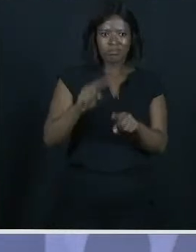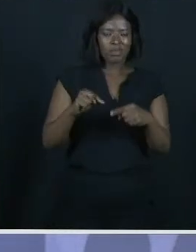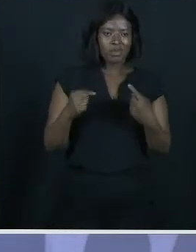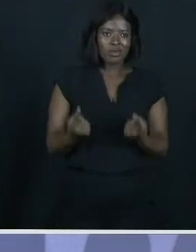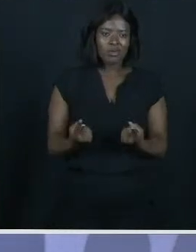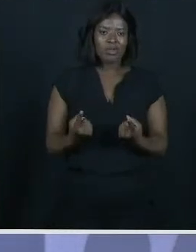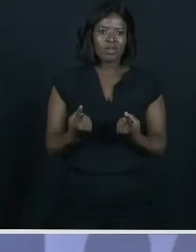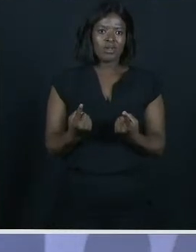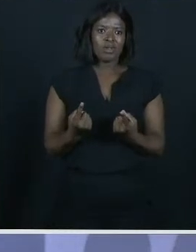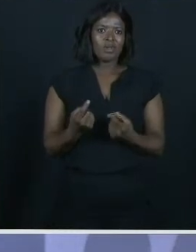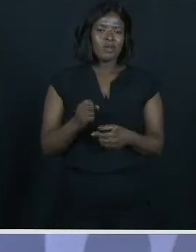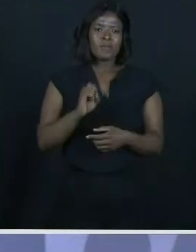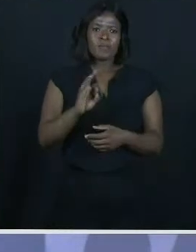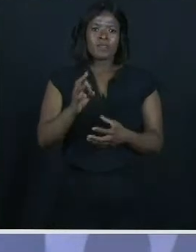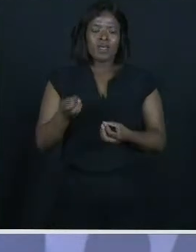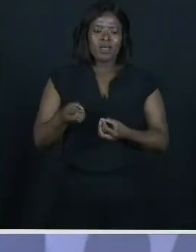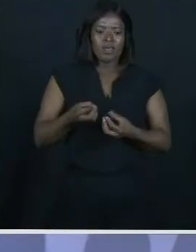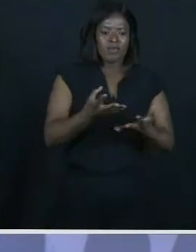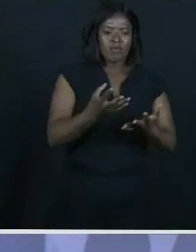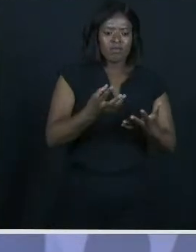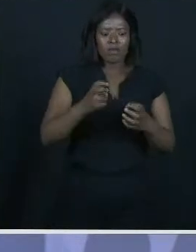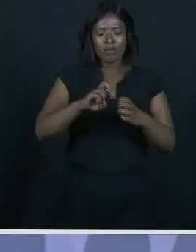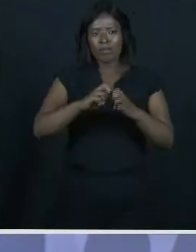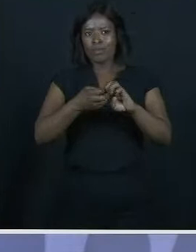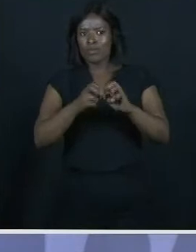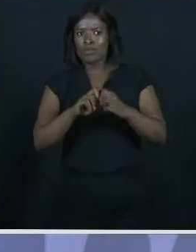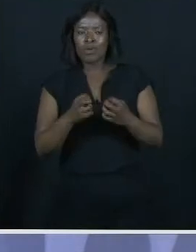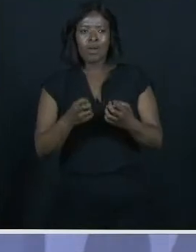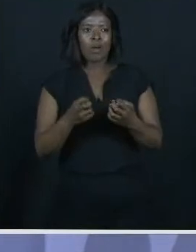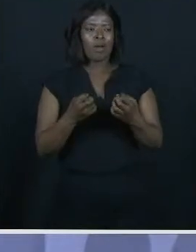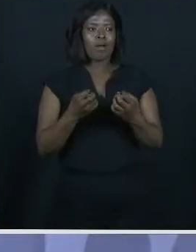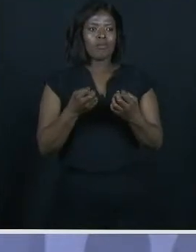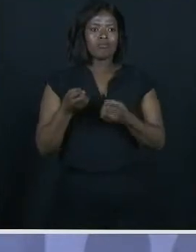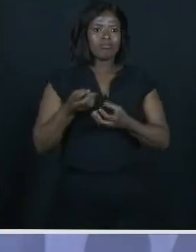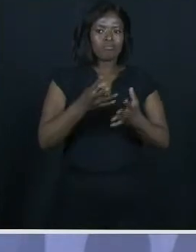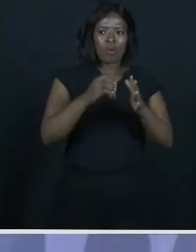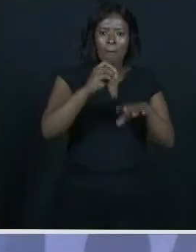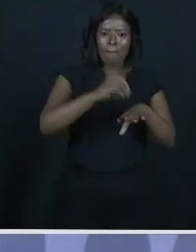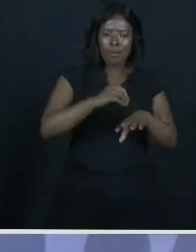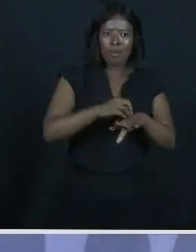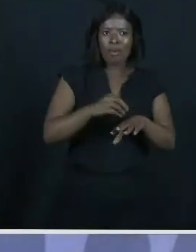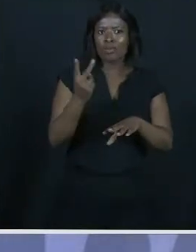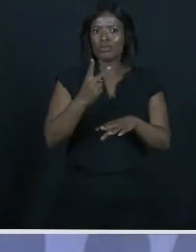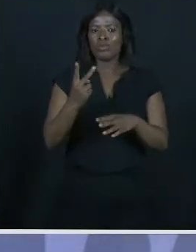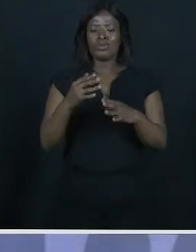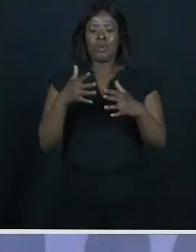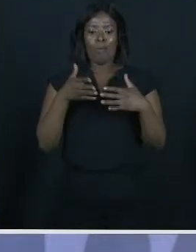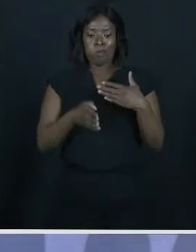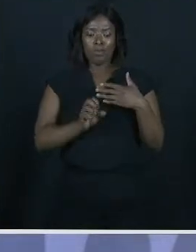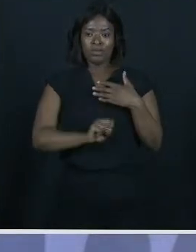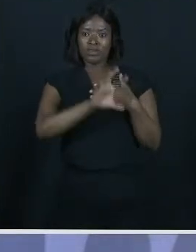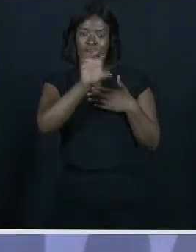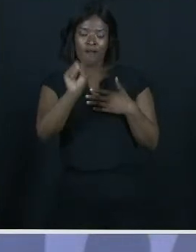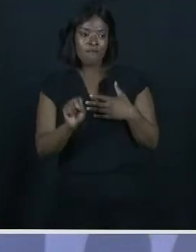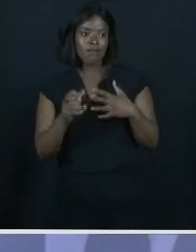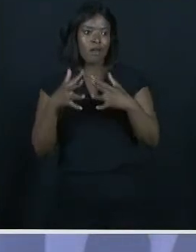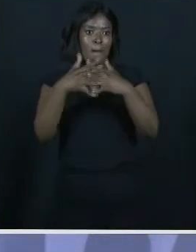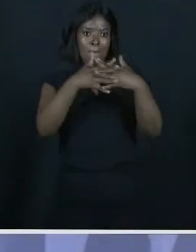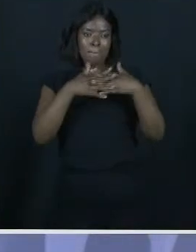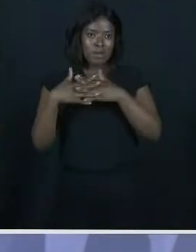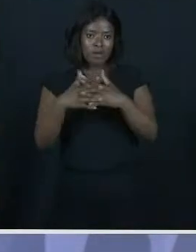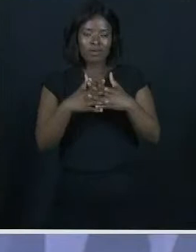given the economic challenges that are faced today, both in South Africa and in the United States and elsewhere, we